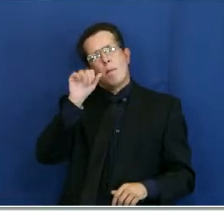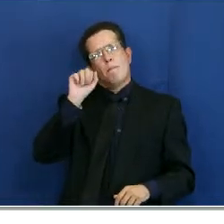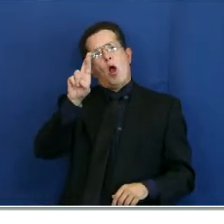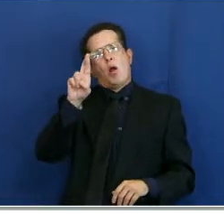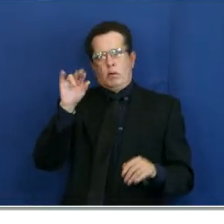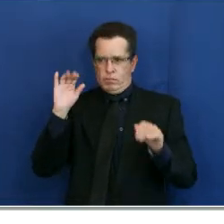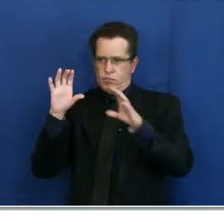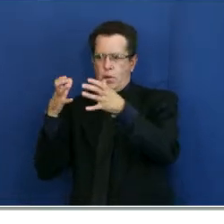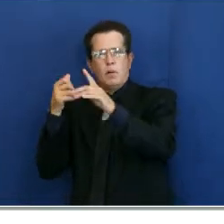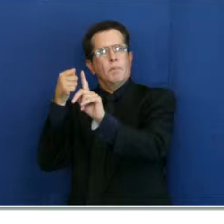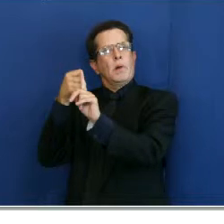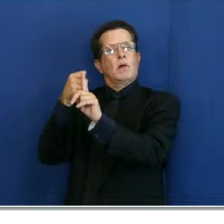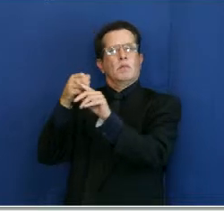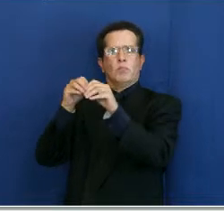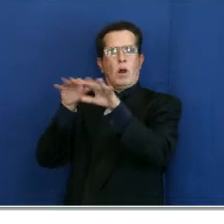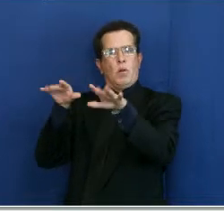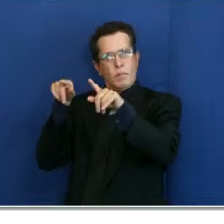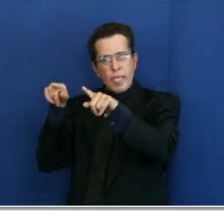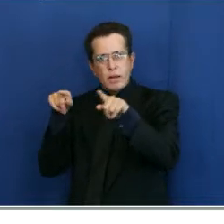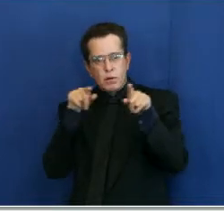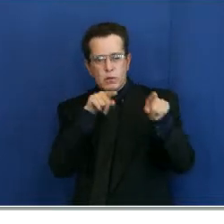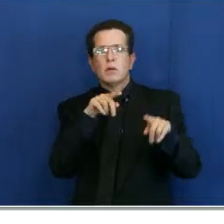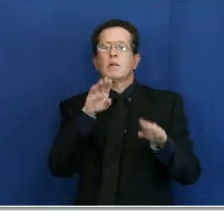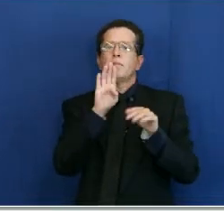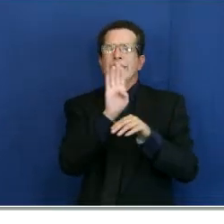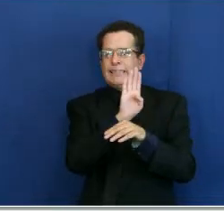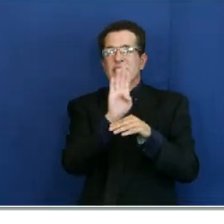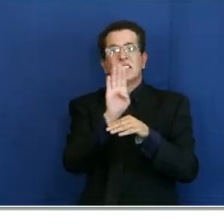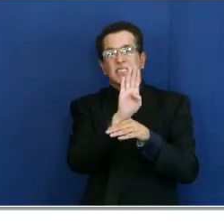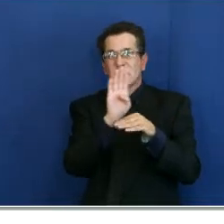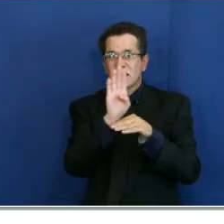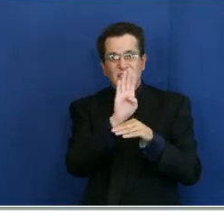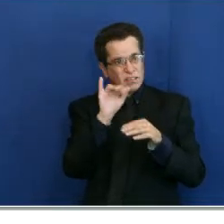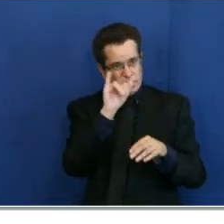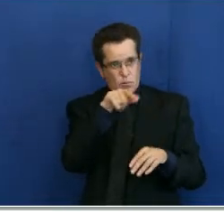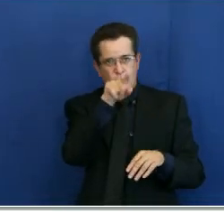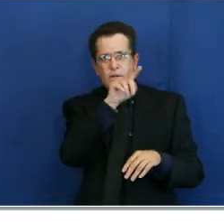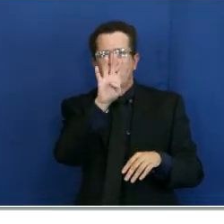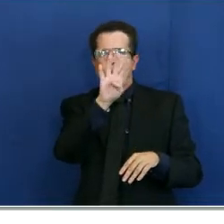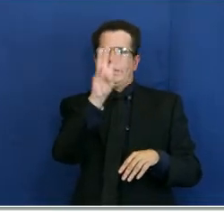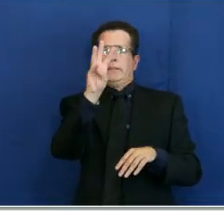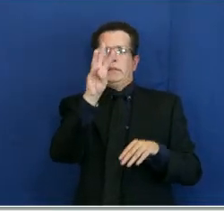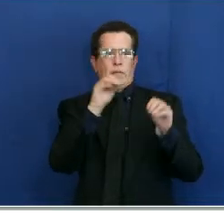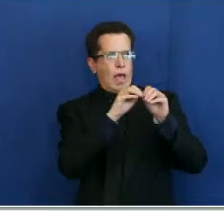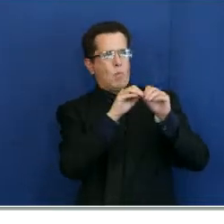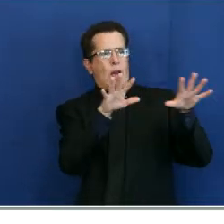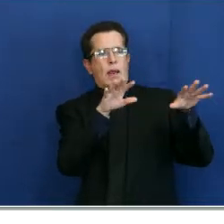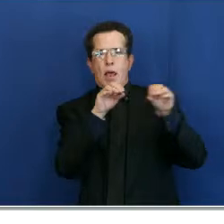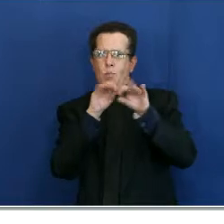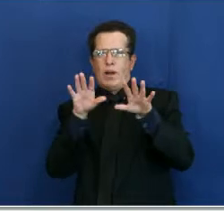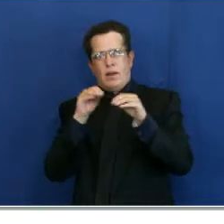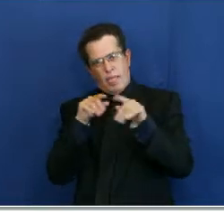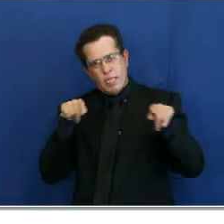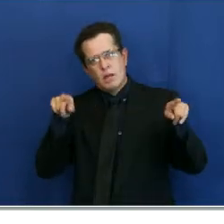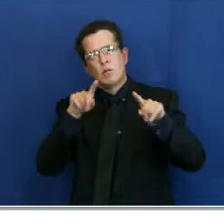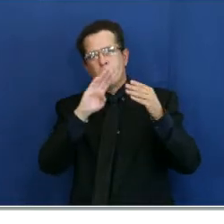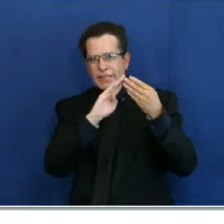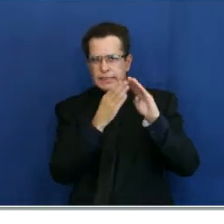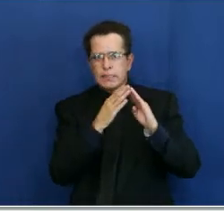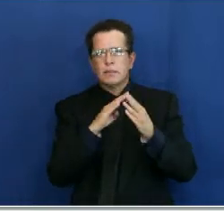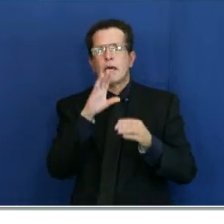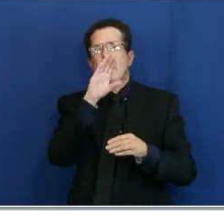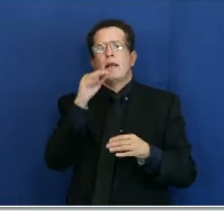far right. On the far left, businesses, 46 outbreaks, and then the third